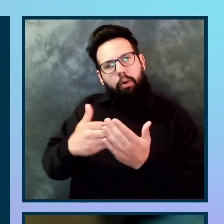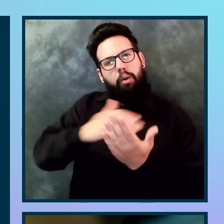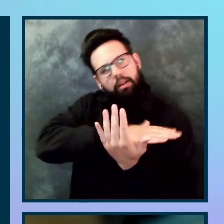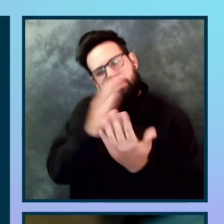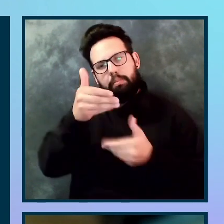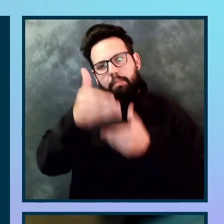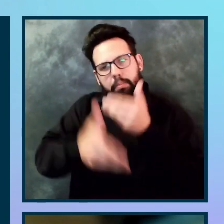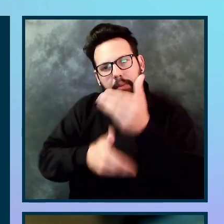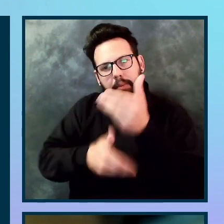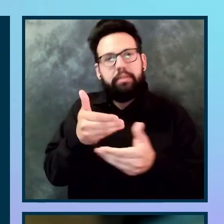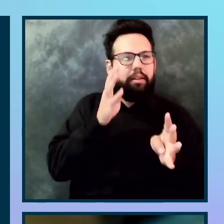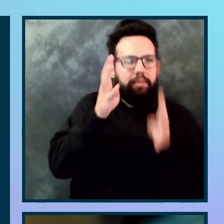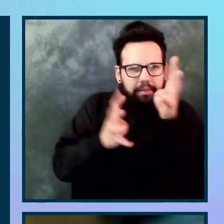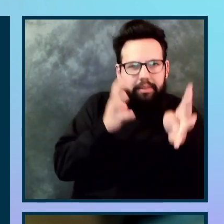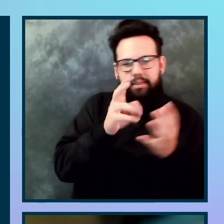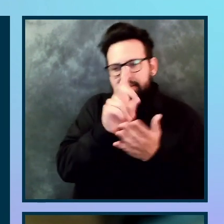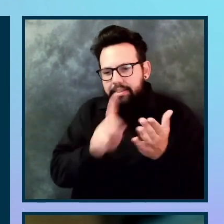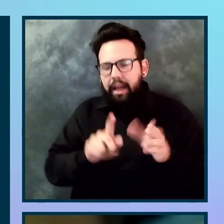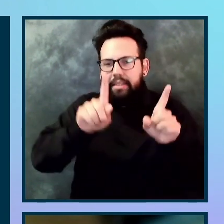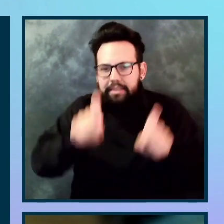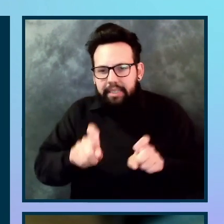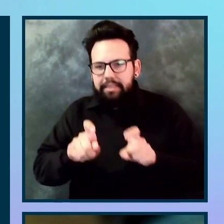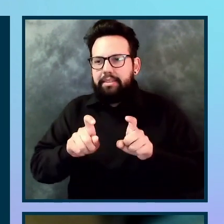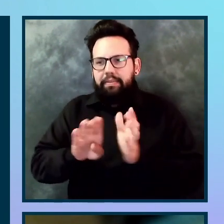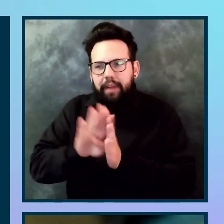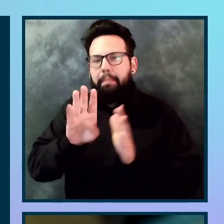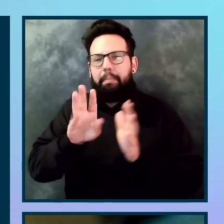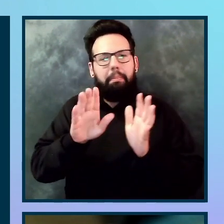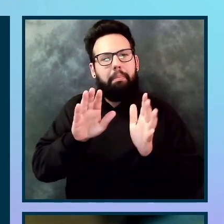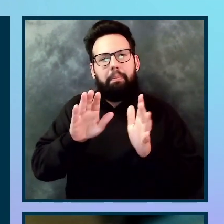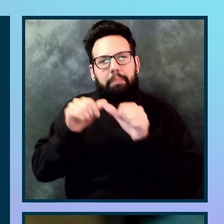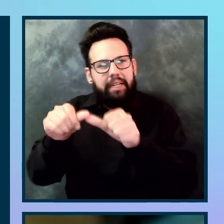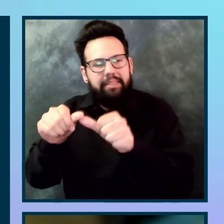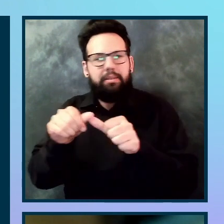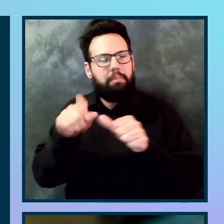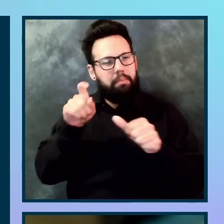development, testing, and maintenance. It's going to be crucial that we include.